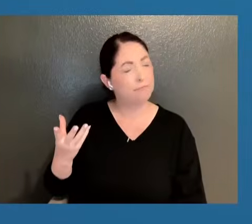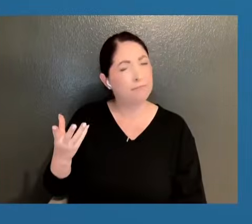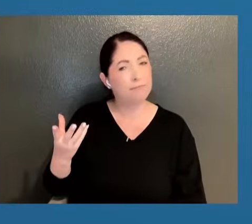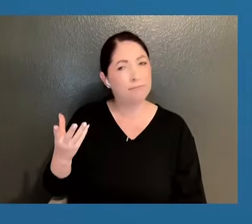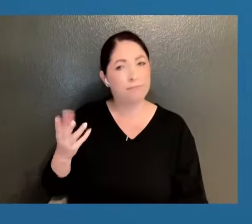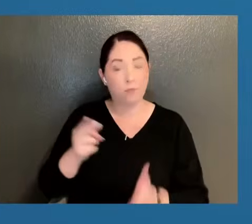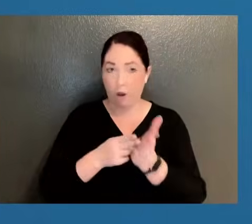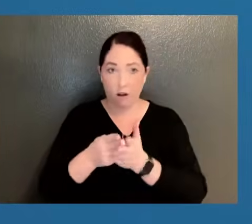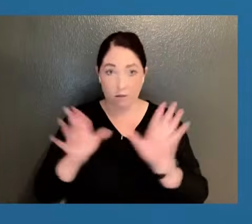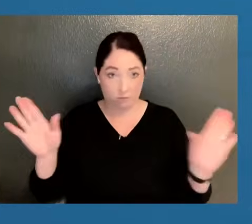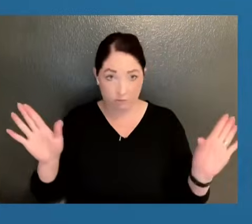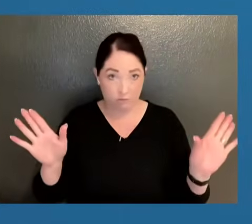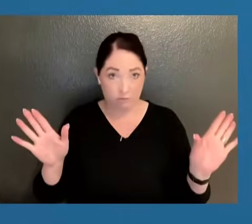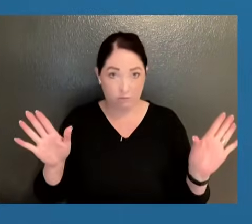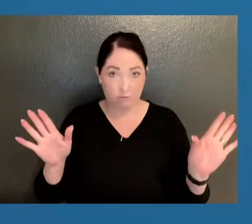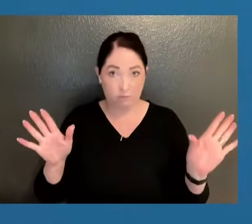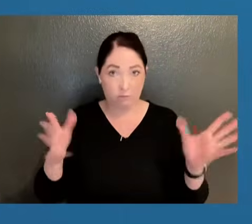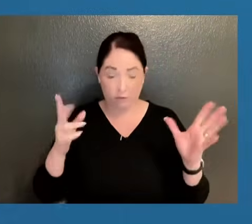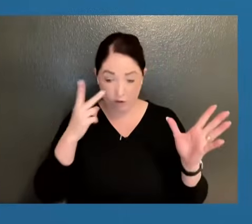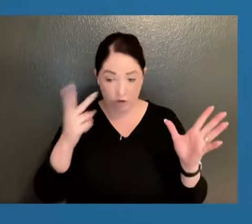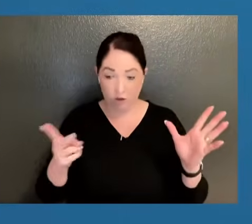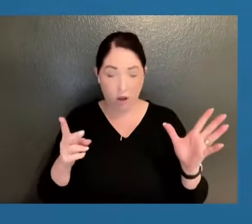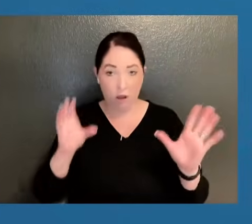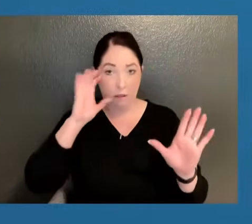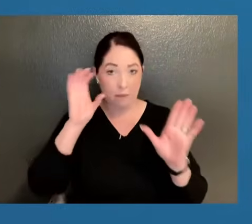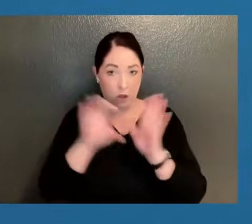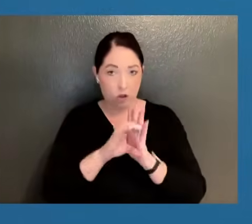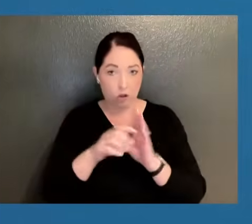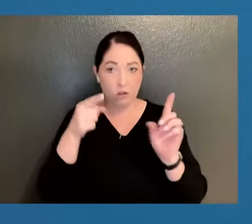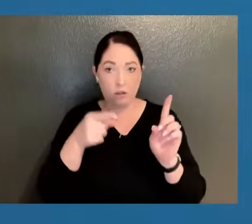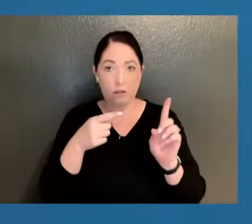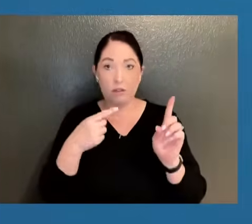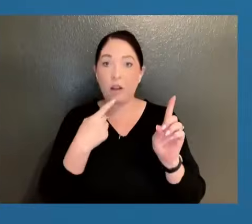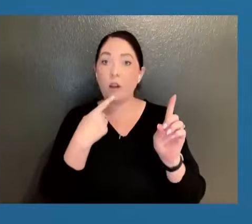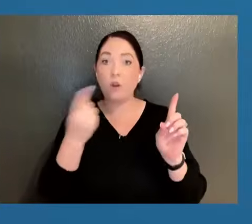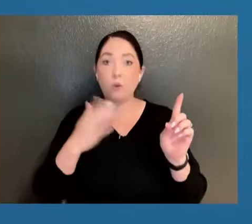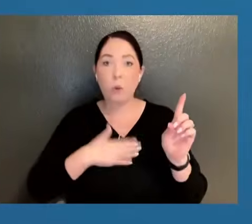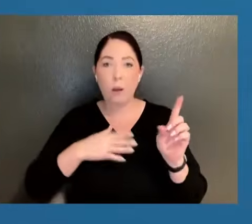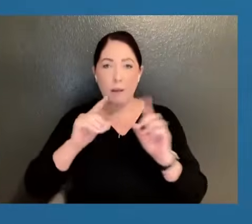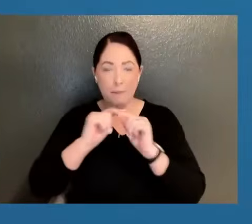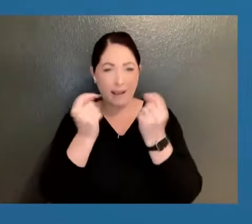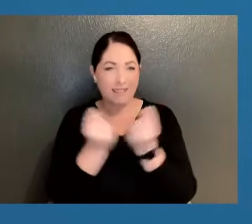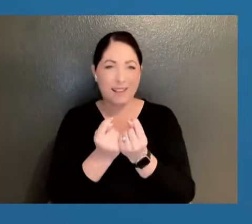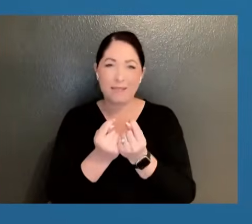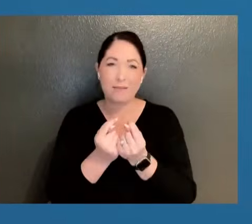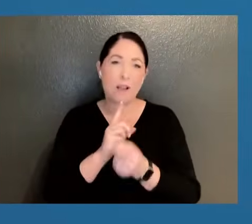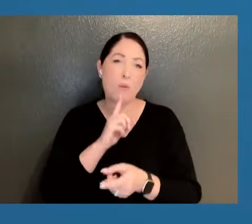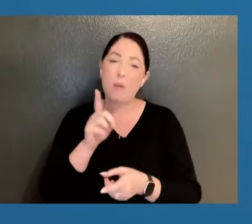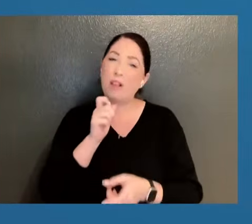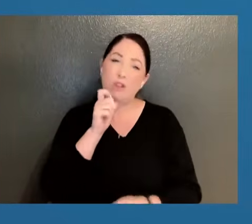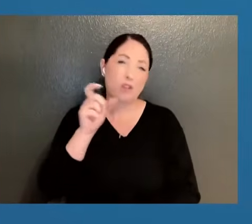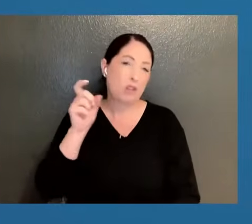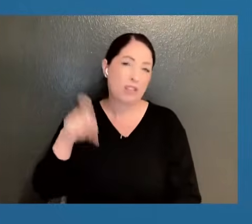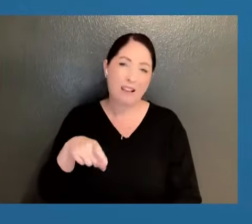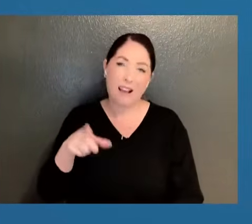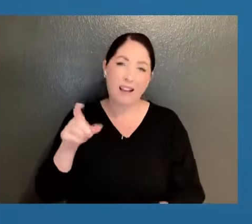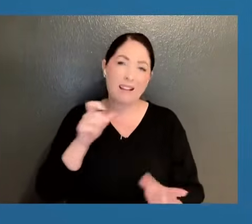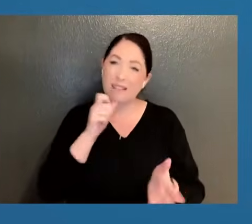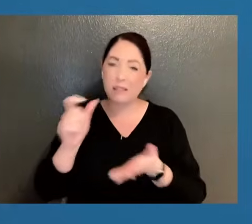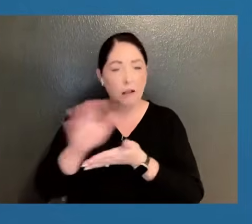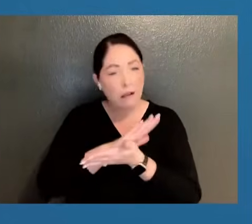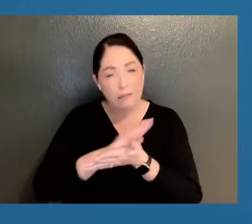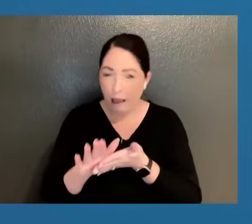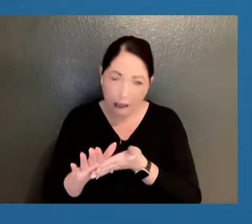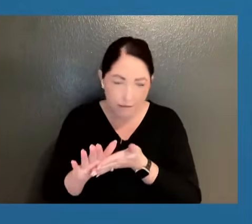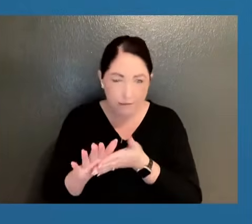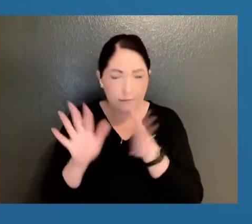God, I saw this picture and I told my team, you really shouldn't do things like that. It's not very nice. And